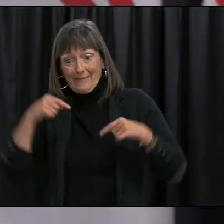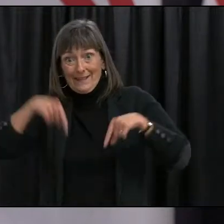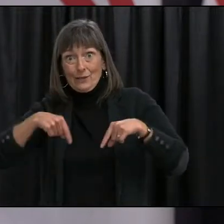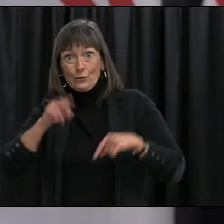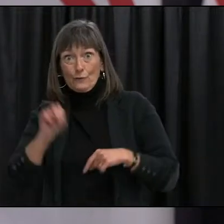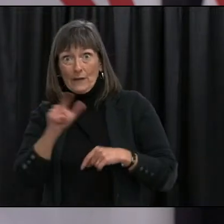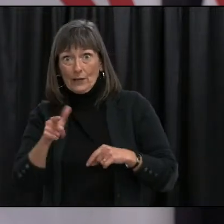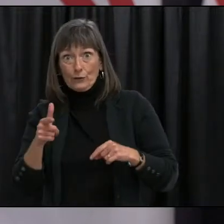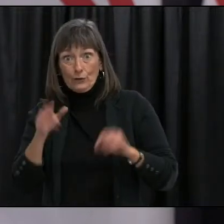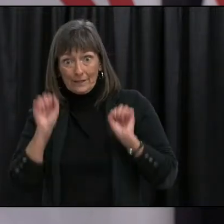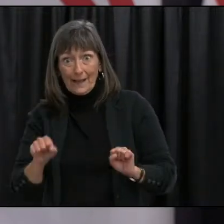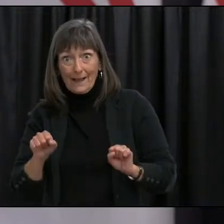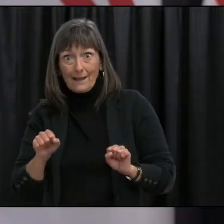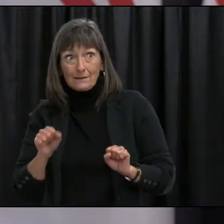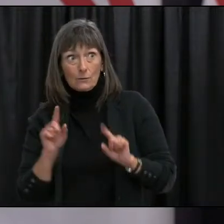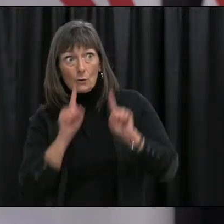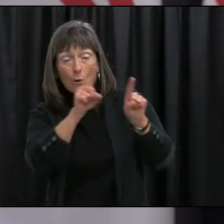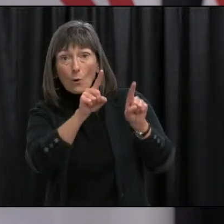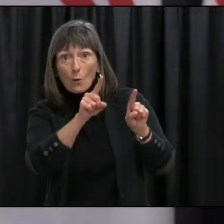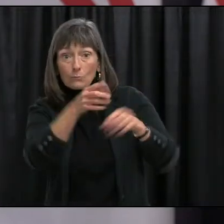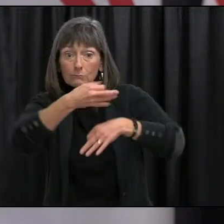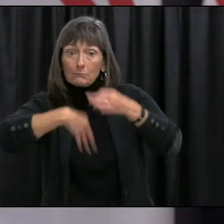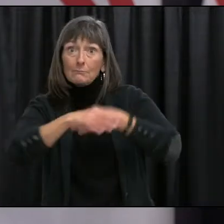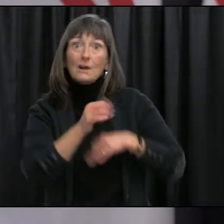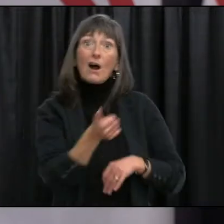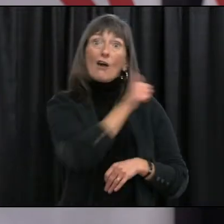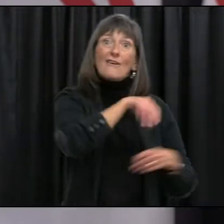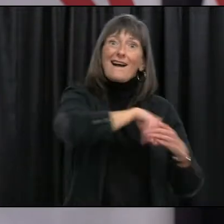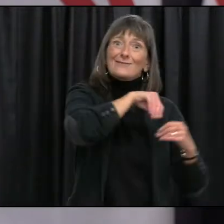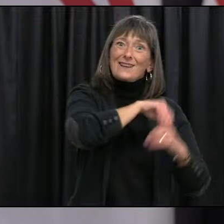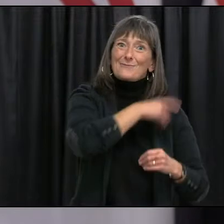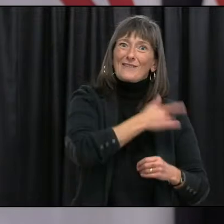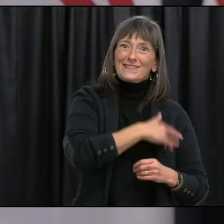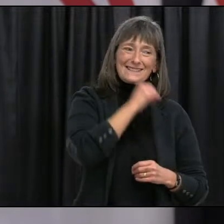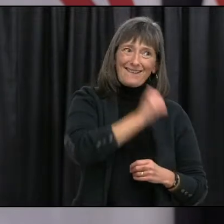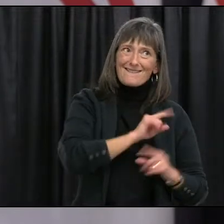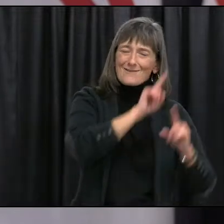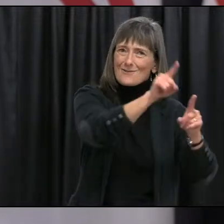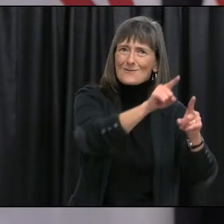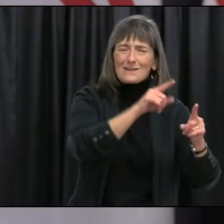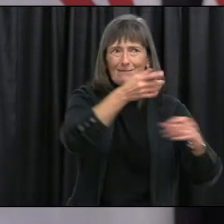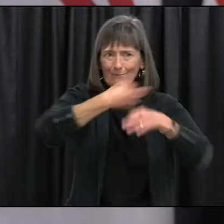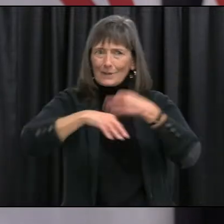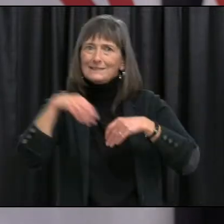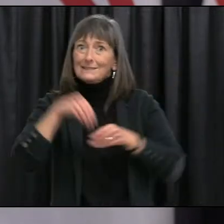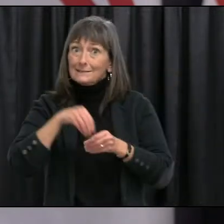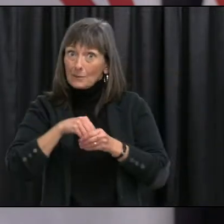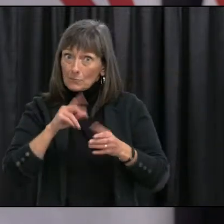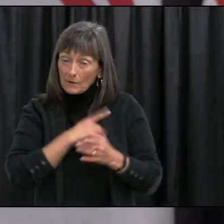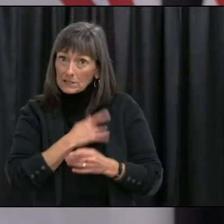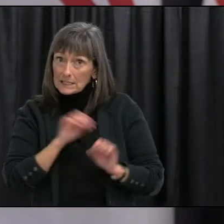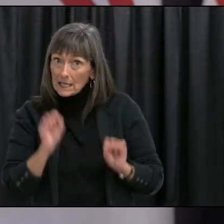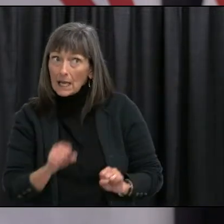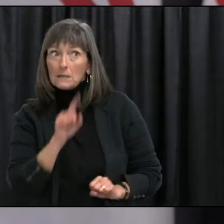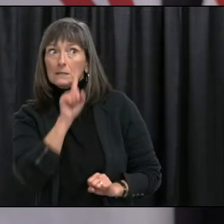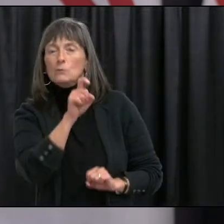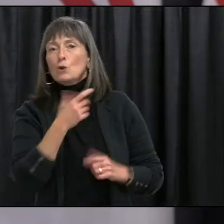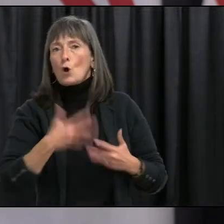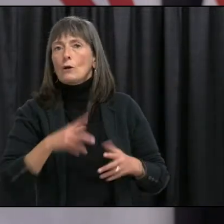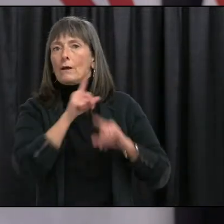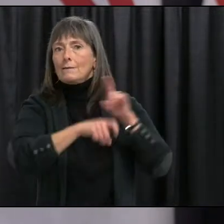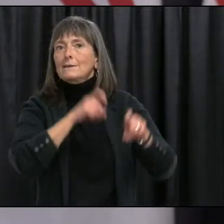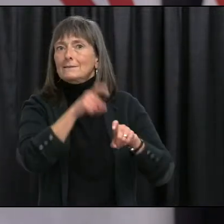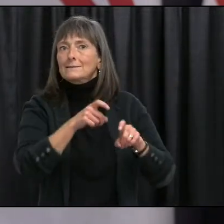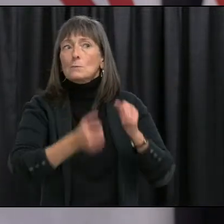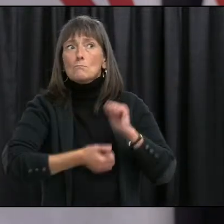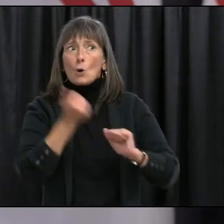first choice? By and large, 75% of Labrador Grenfell's locums, for example, are already from Newfoundland